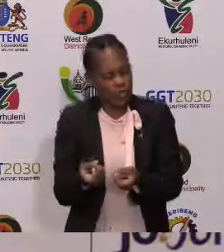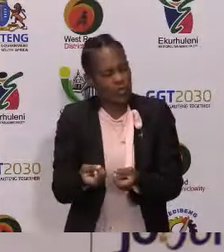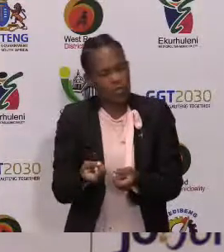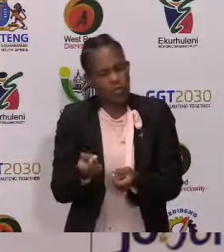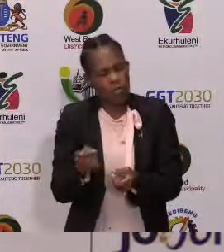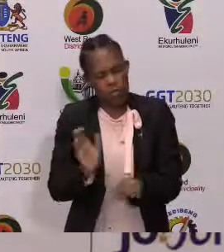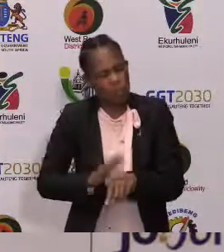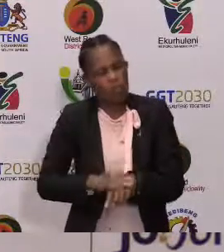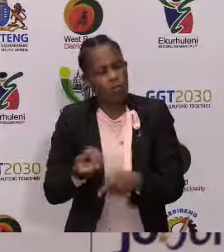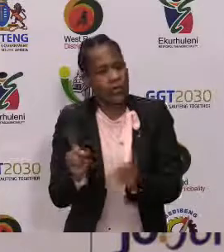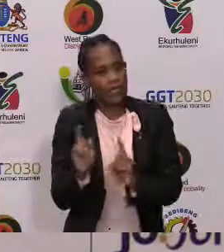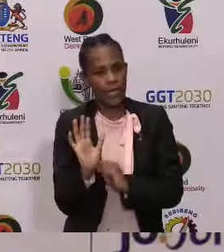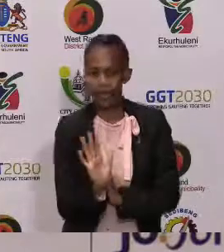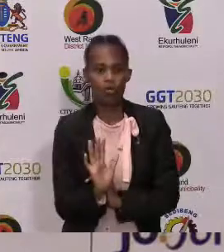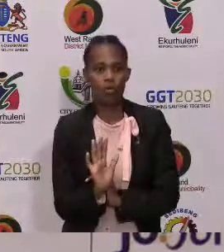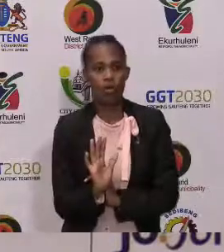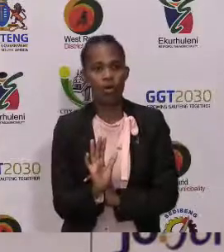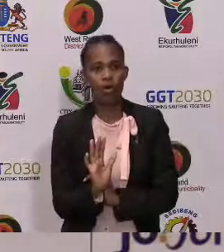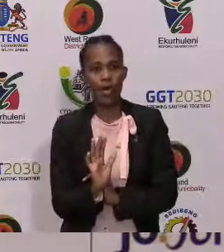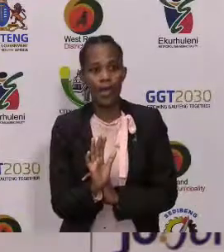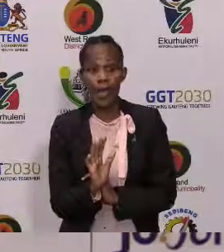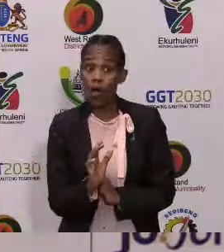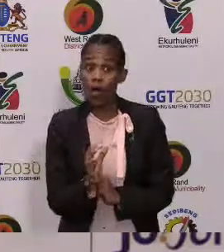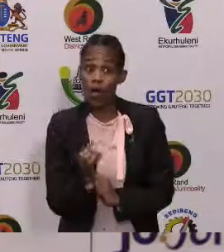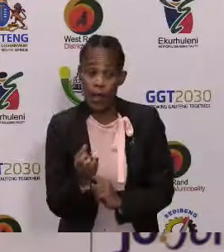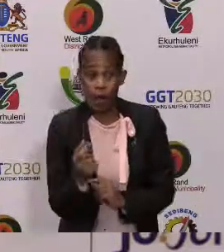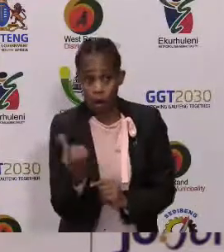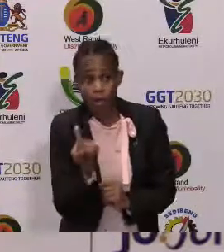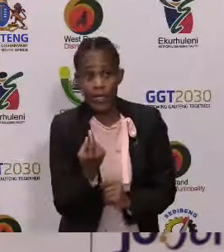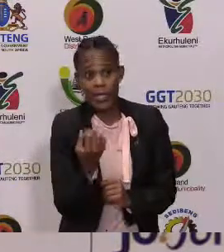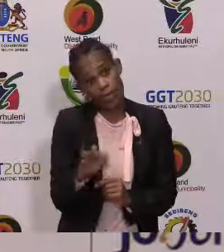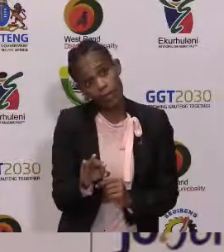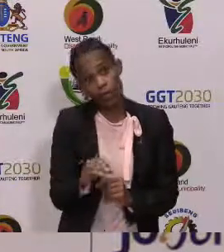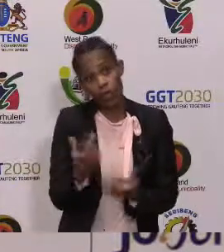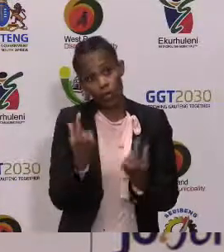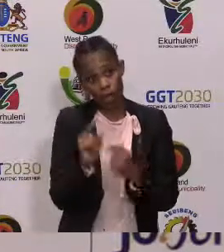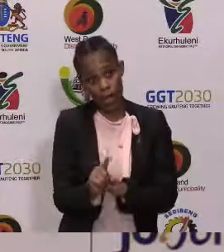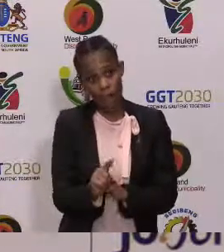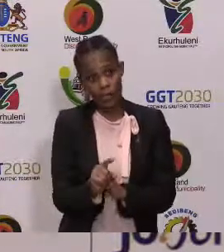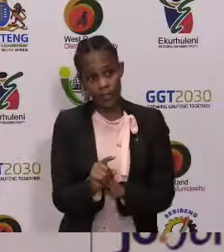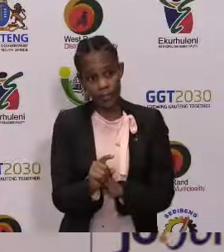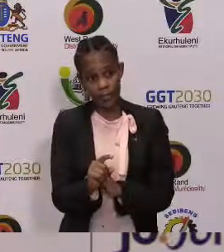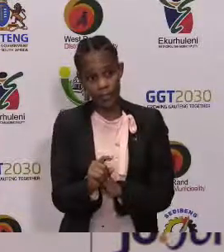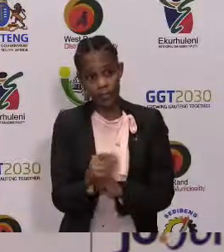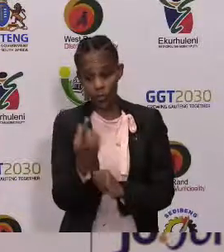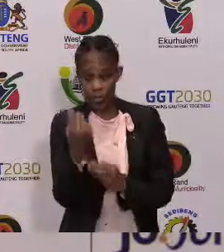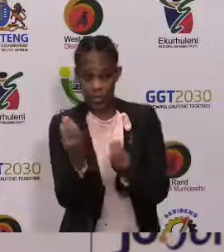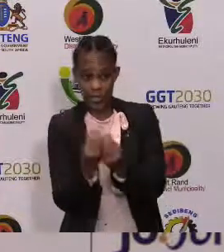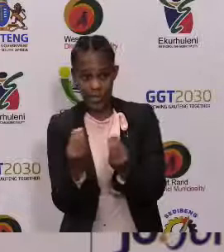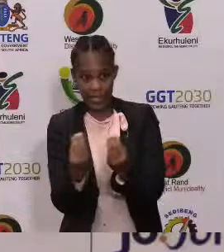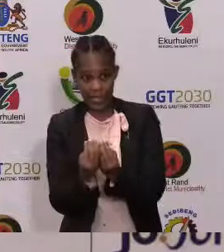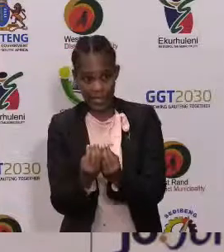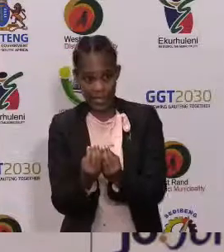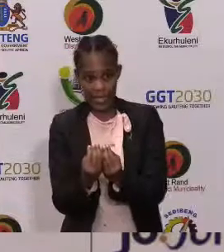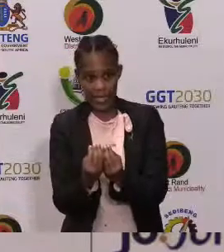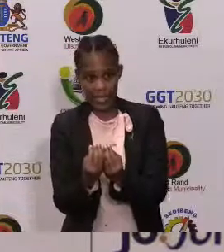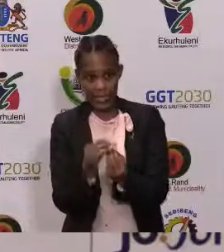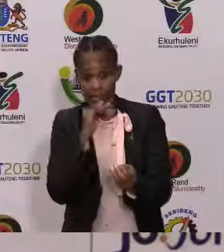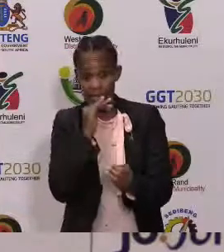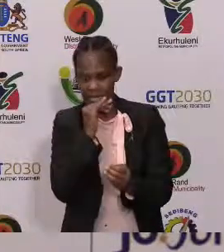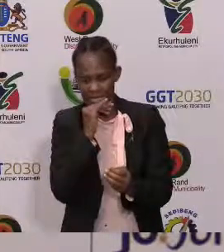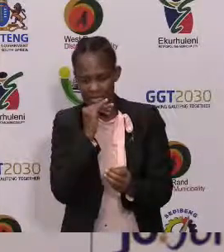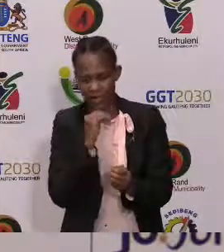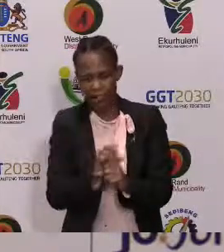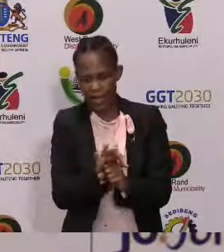wave, right? And that is the good news, provided two major things. The one thing is that the virus doesn't mutate further. If the